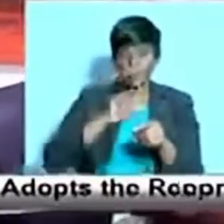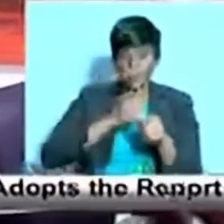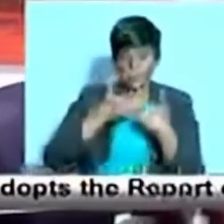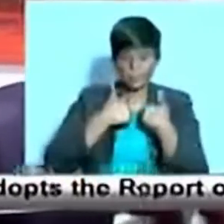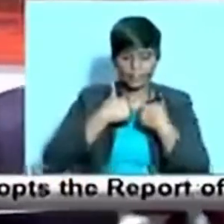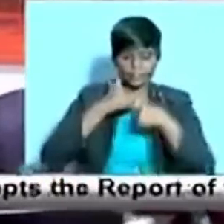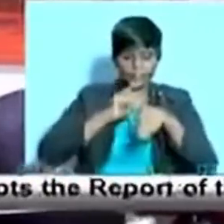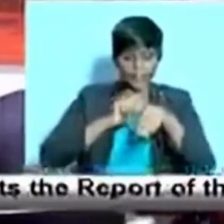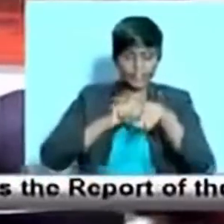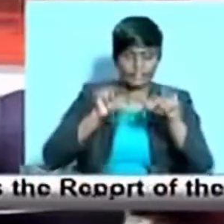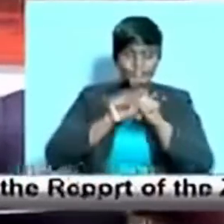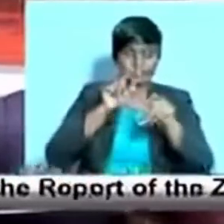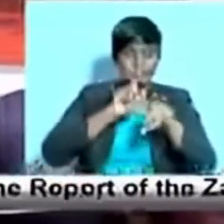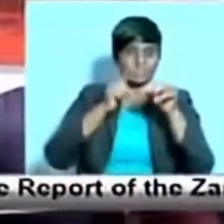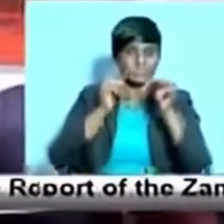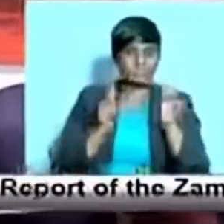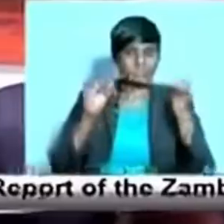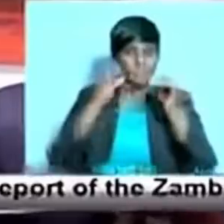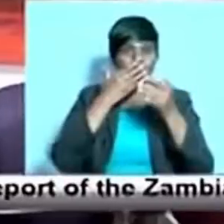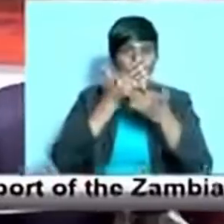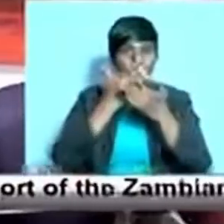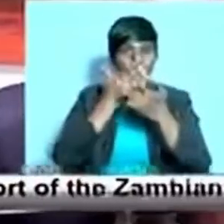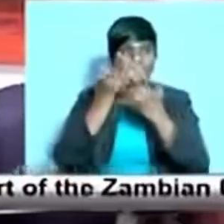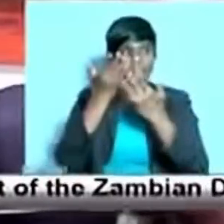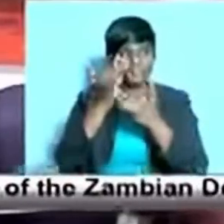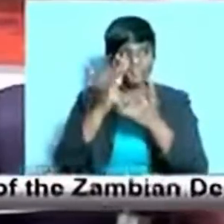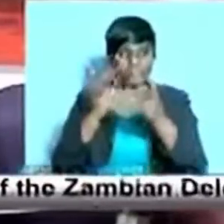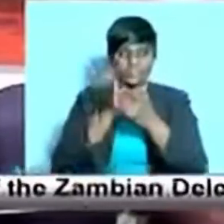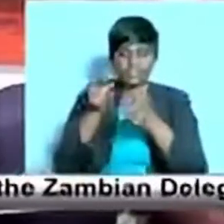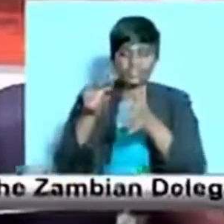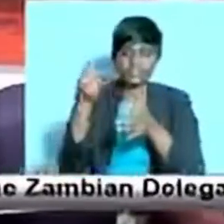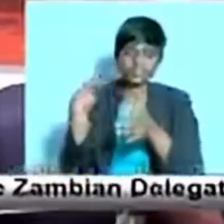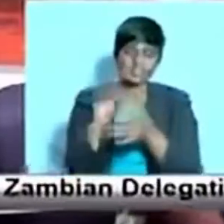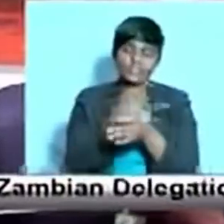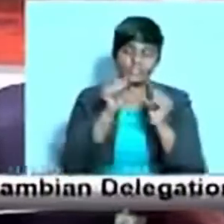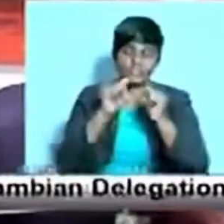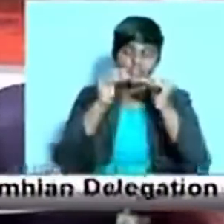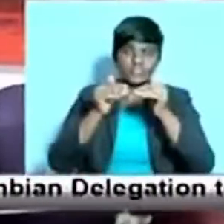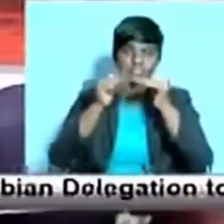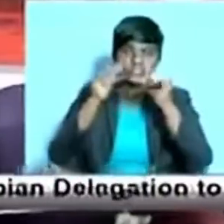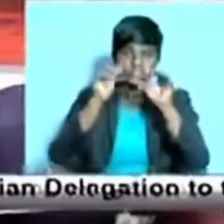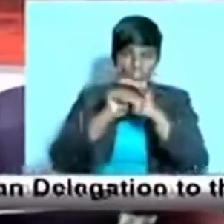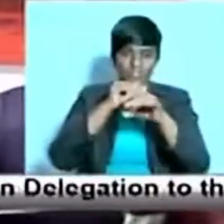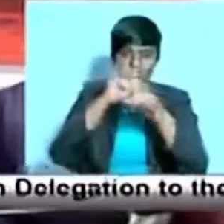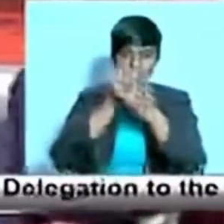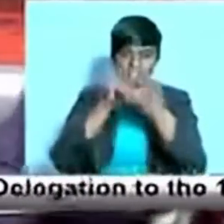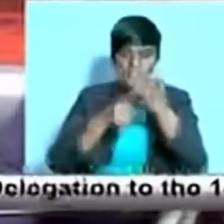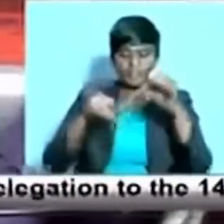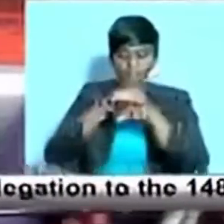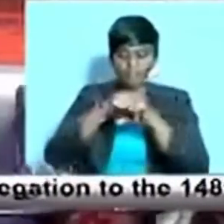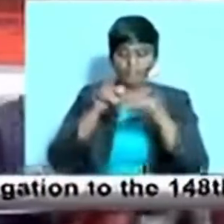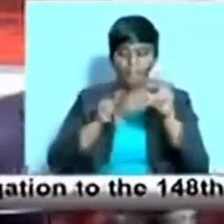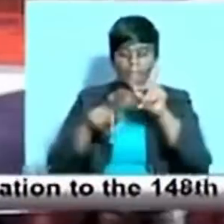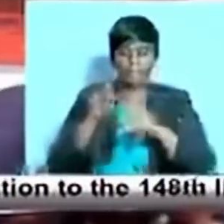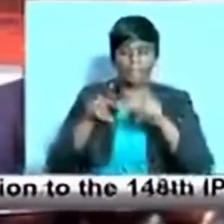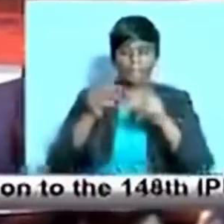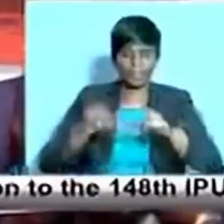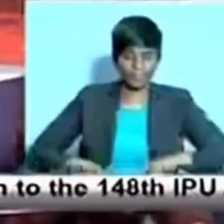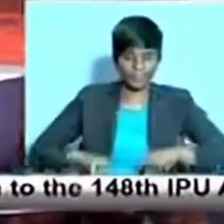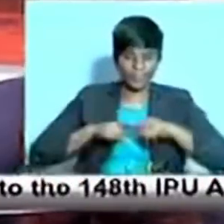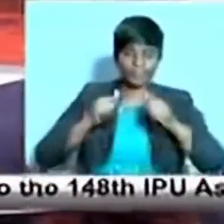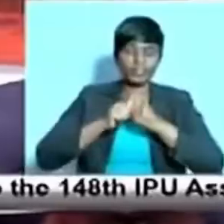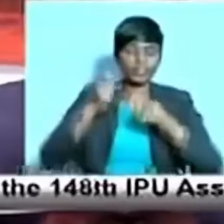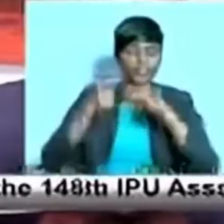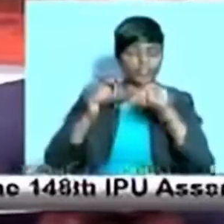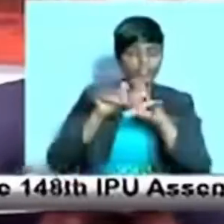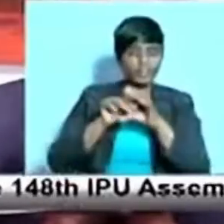the privilege during the Assembly to share good practices on how parliaments can advance in the inclusion of people living with disabilities